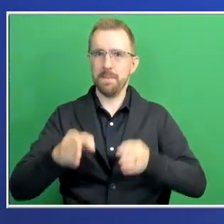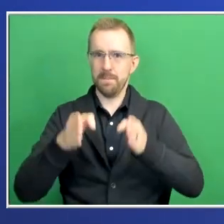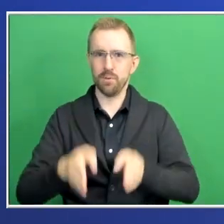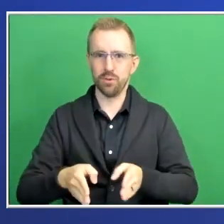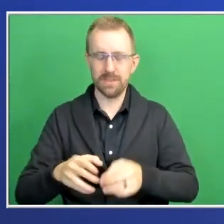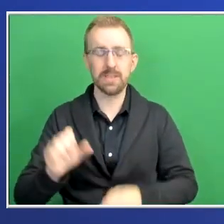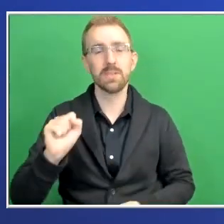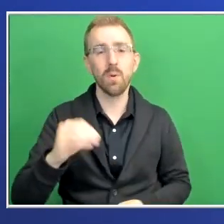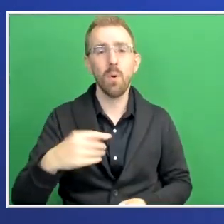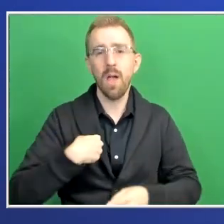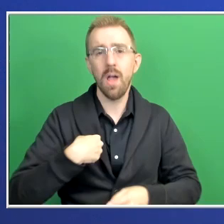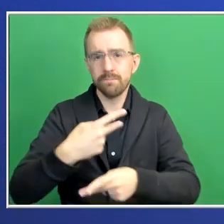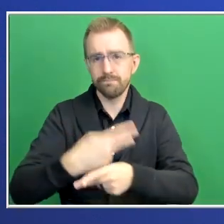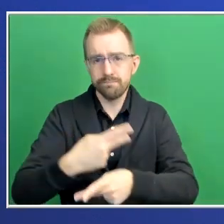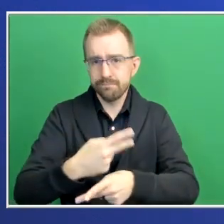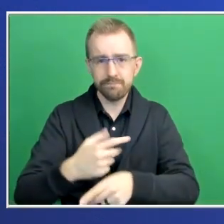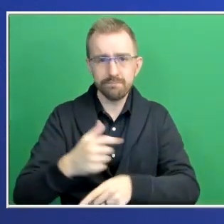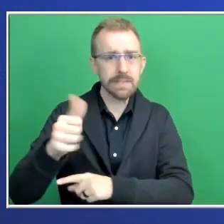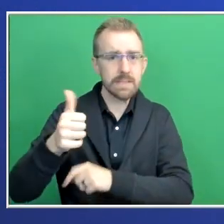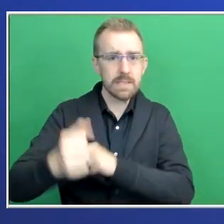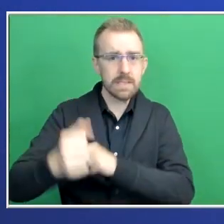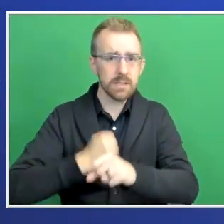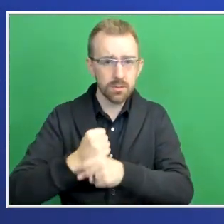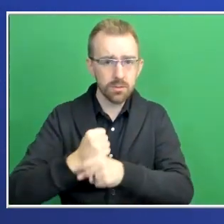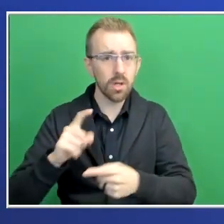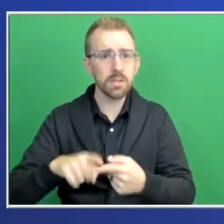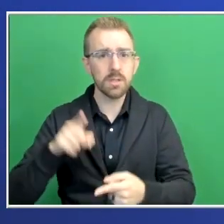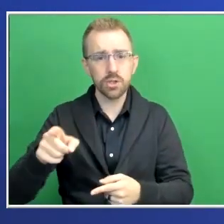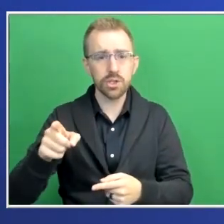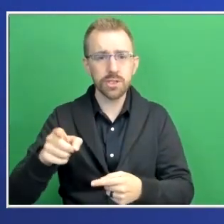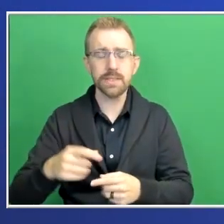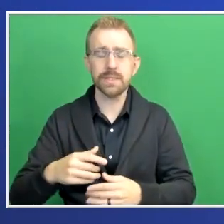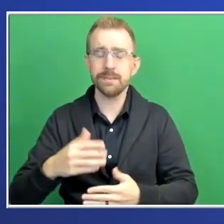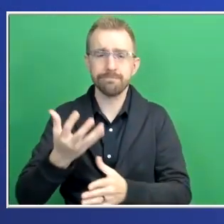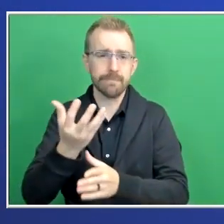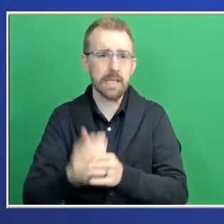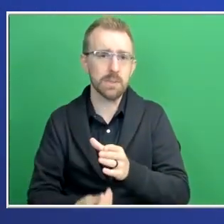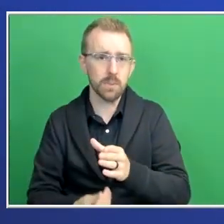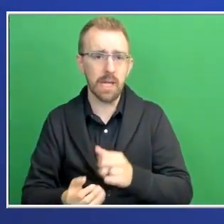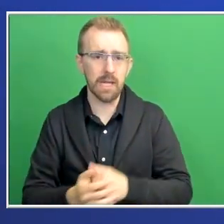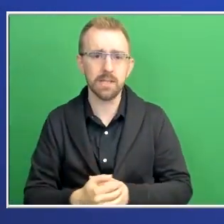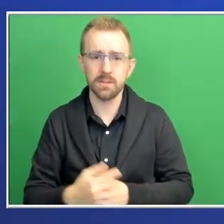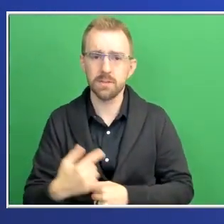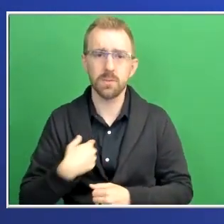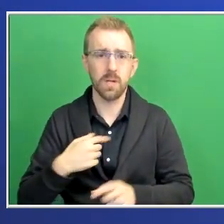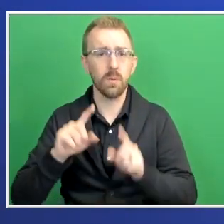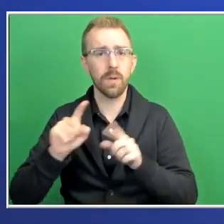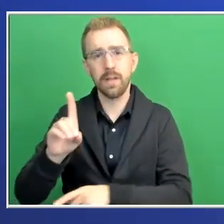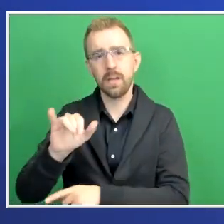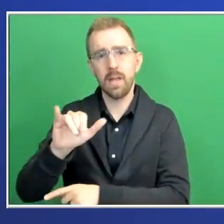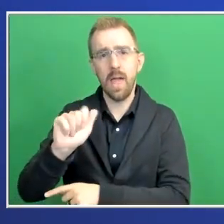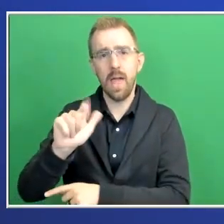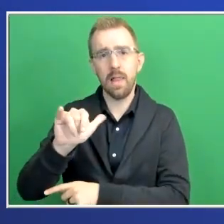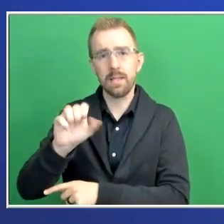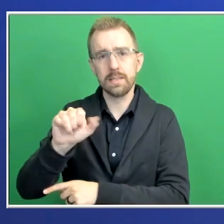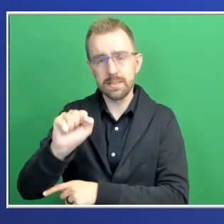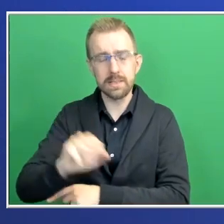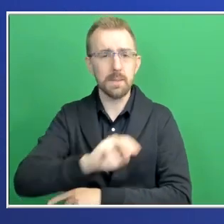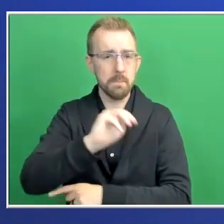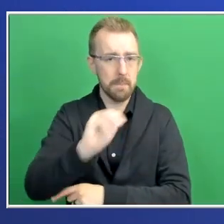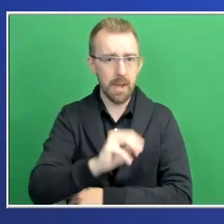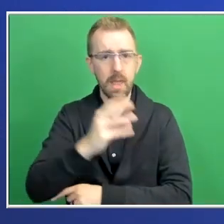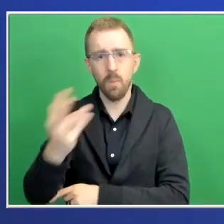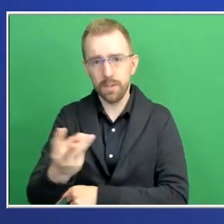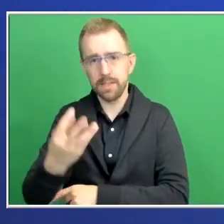took care of her for 10 years until she took her last breath. So I went to dialysis Monday, Wednesday, and Friday with her. I seen that she had to